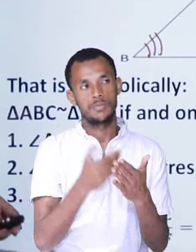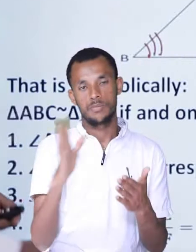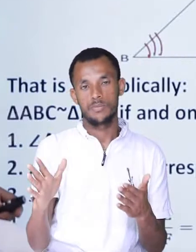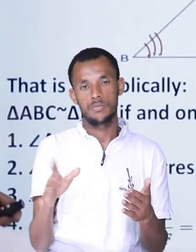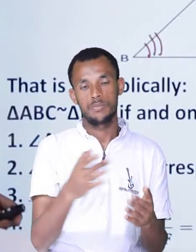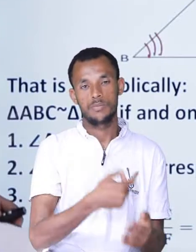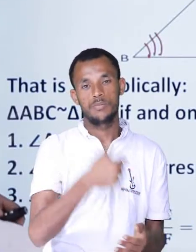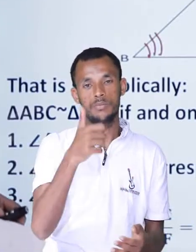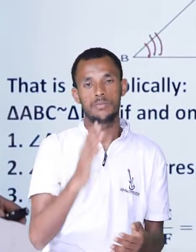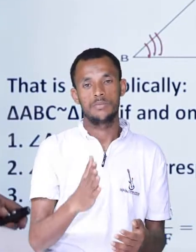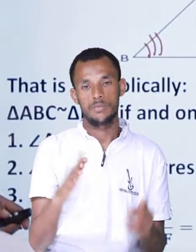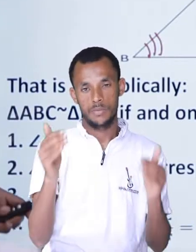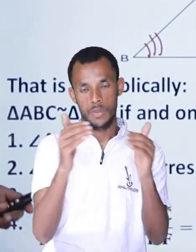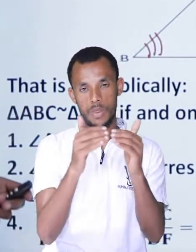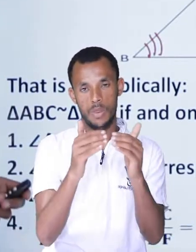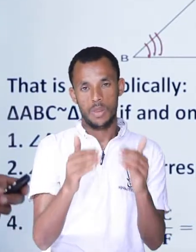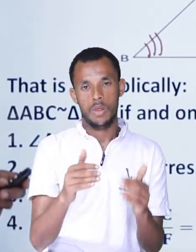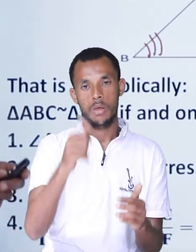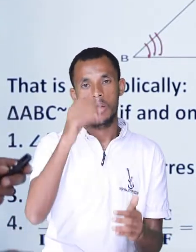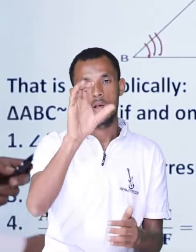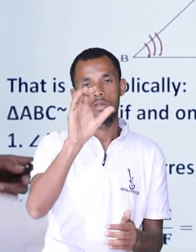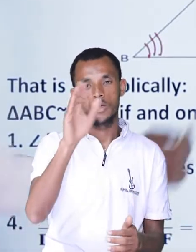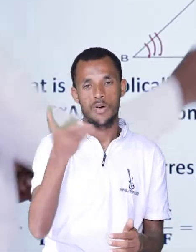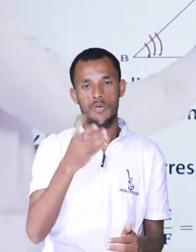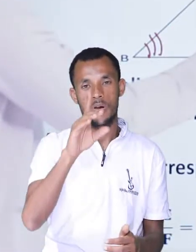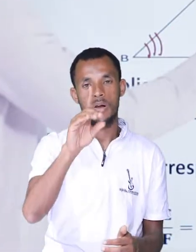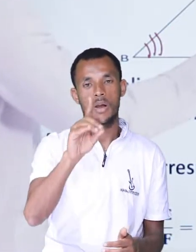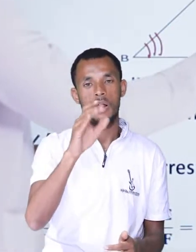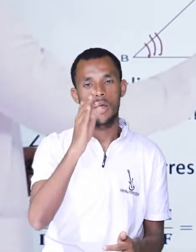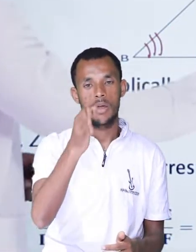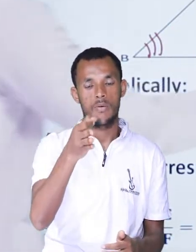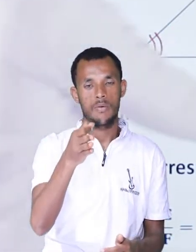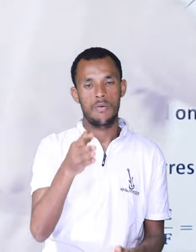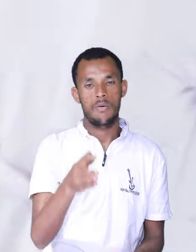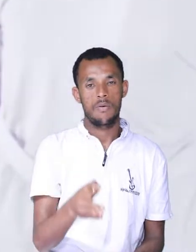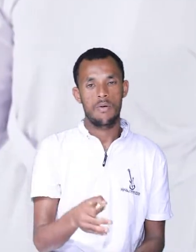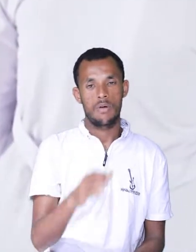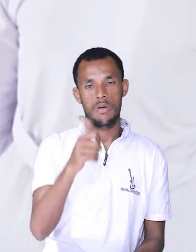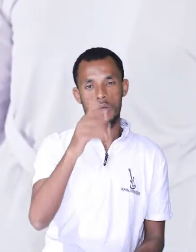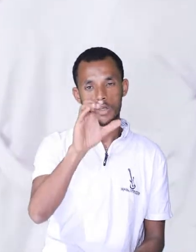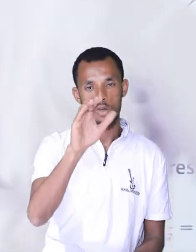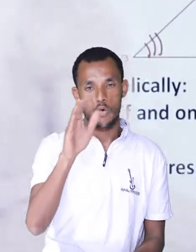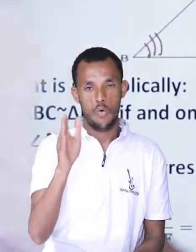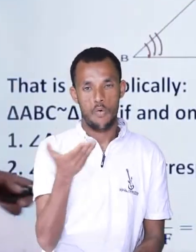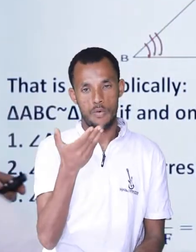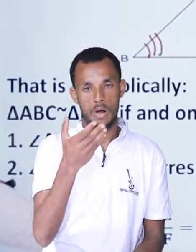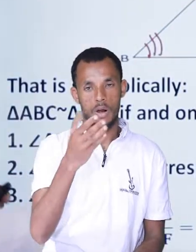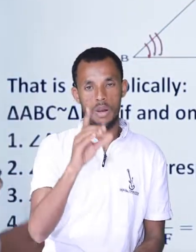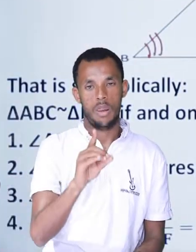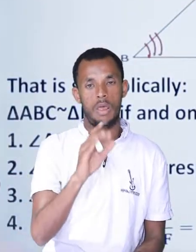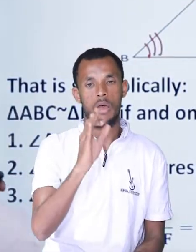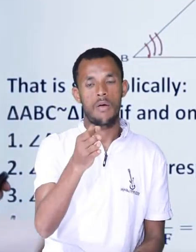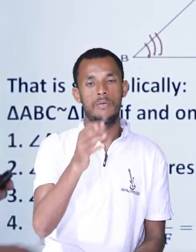side, have to be equal to AC over DF. AC over DF.